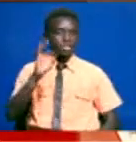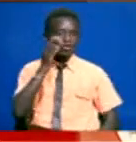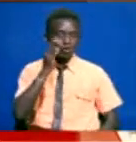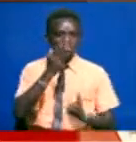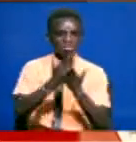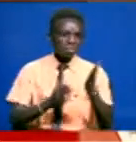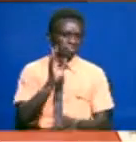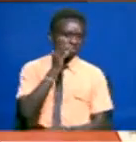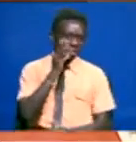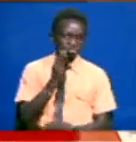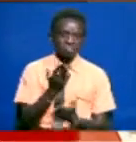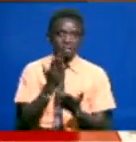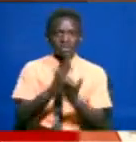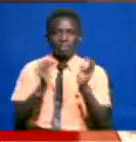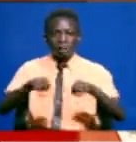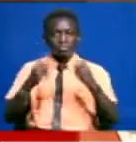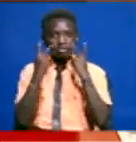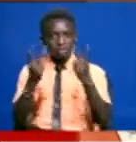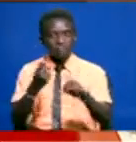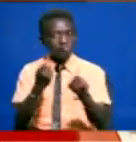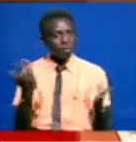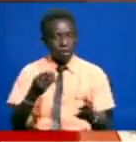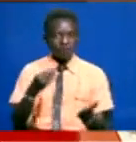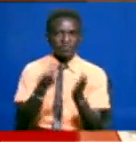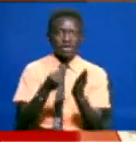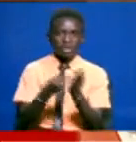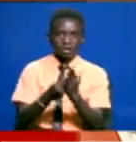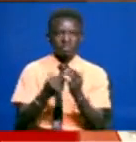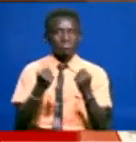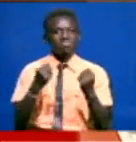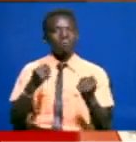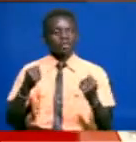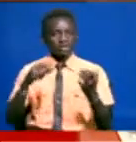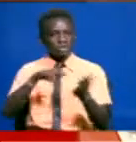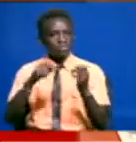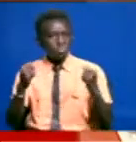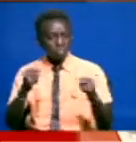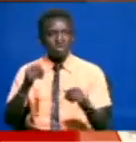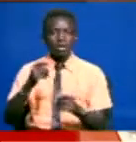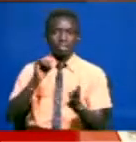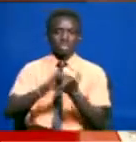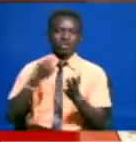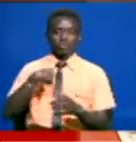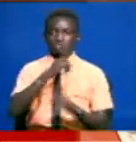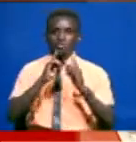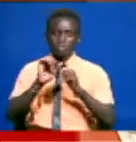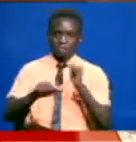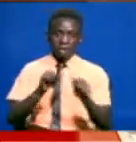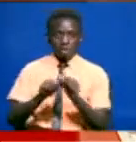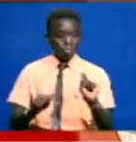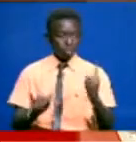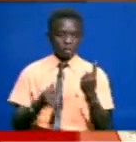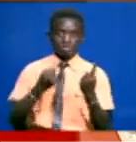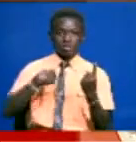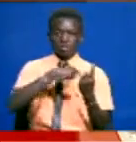some of the fruits can be seen from the financial stability that you are talking about. Once you are automated, it